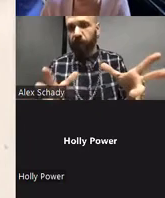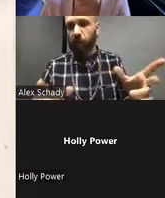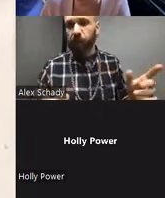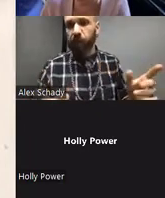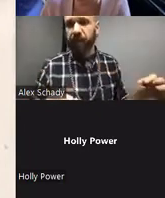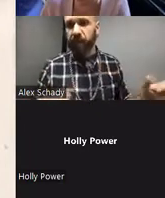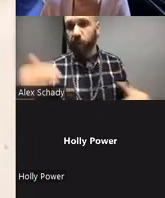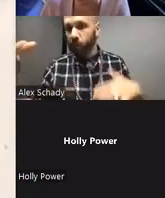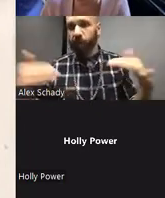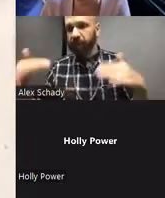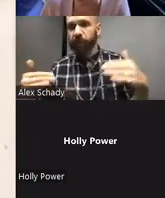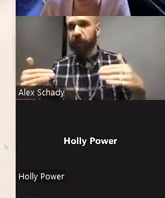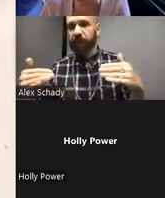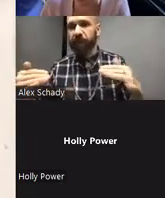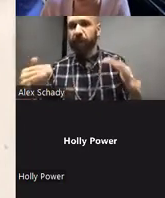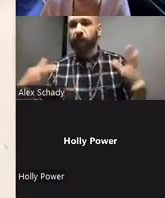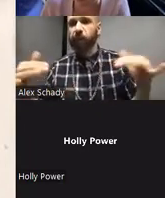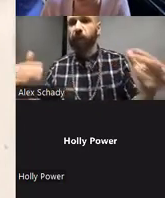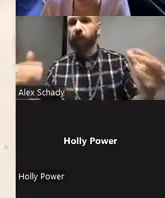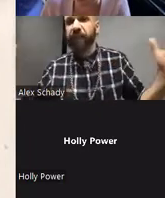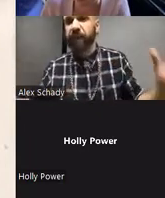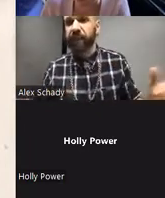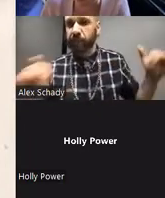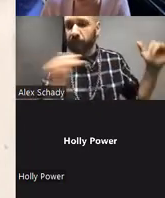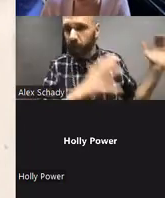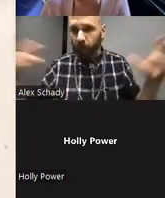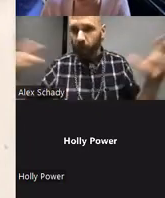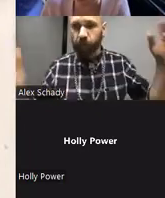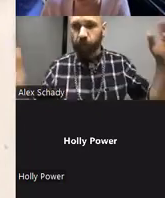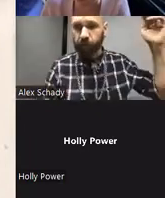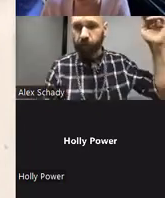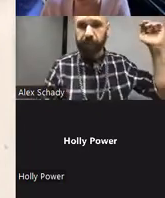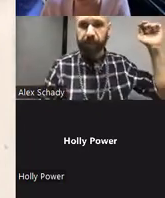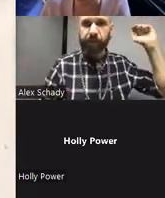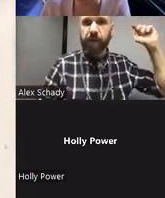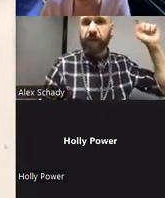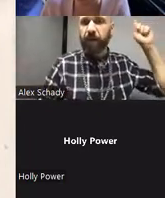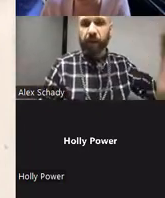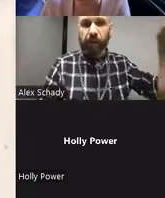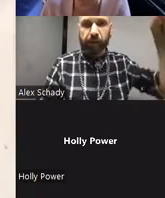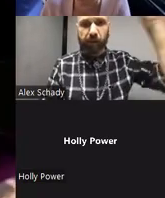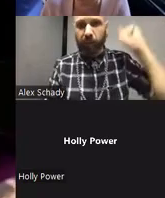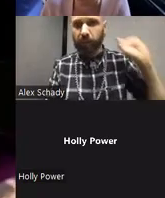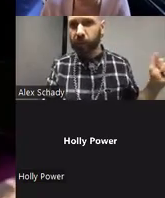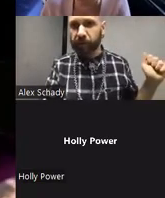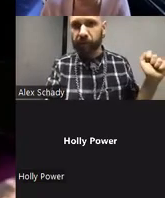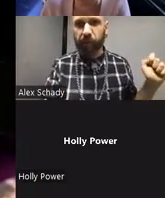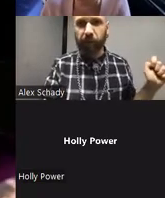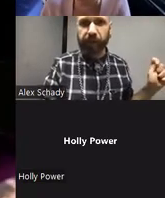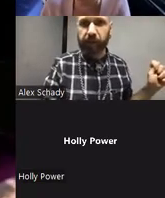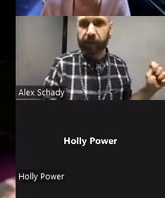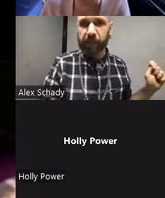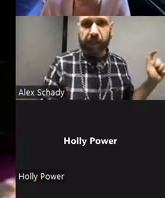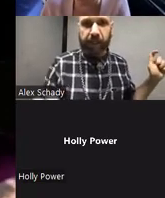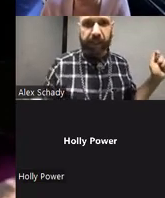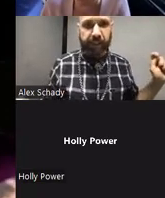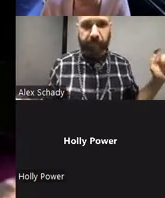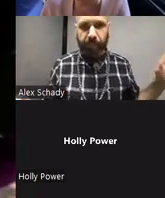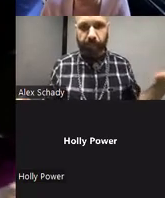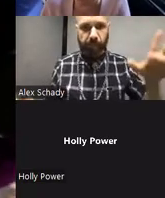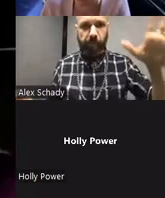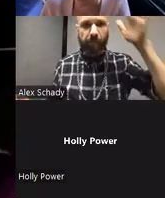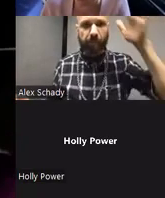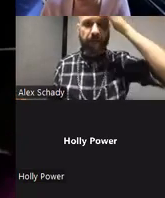part of what we were doing here, that we wouldn't simply, you know, do art as painting, but it could be art as all those things. And then the last film I'm going to show, because I know I'm running out of time,